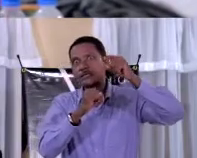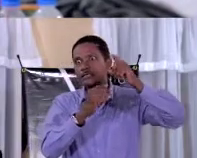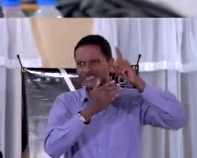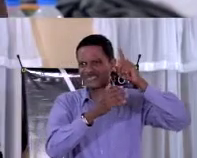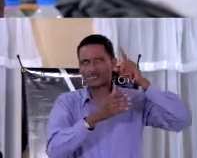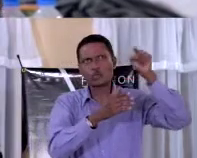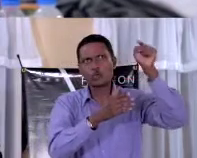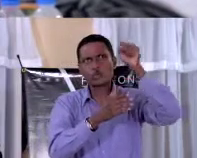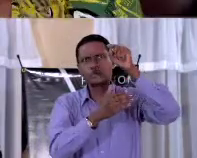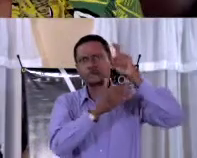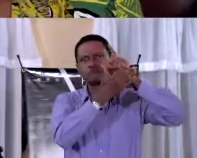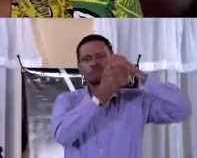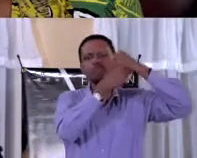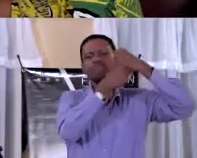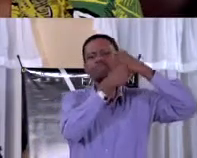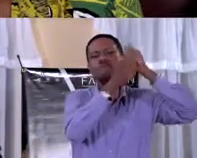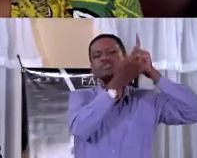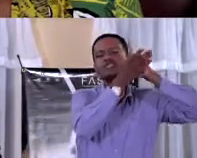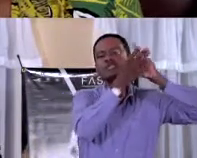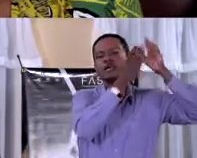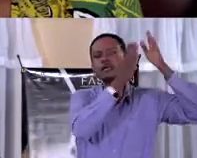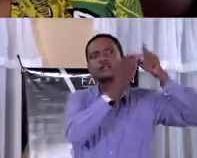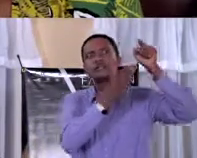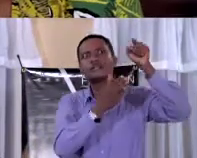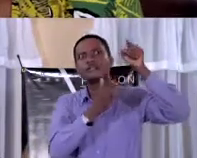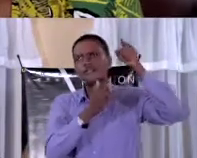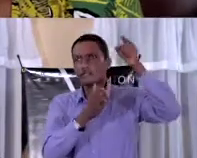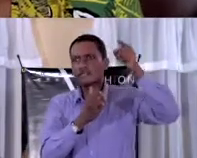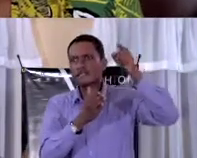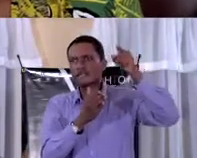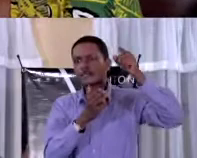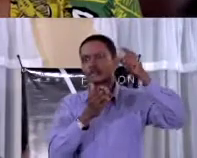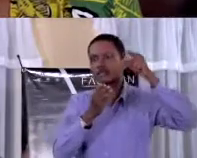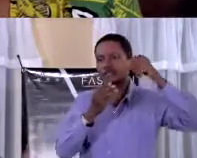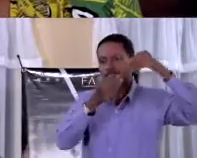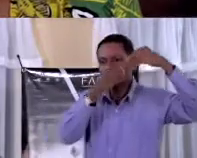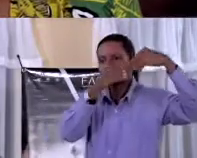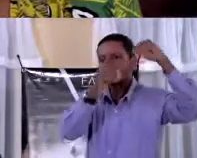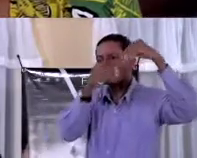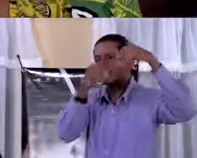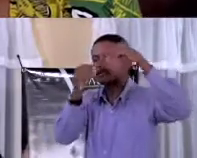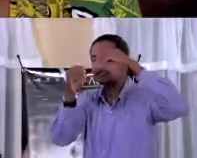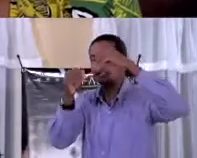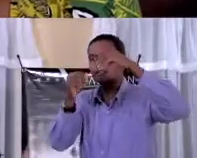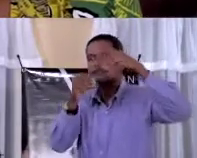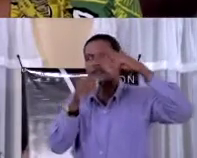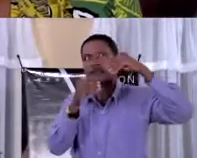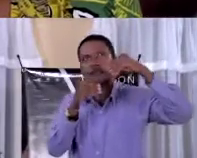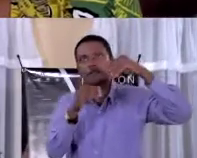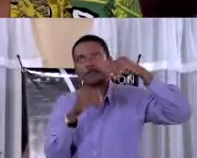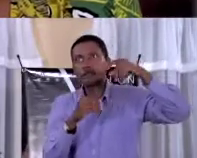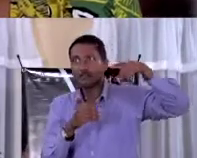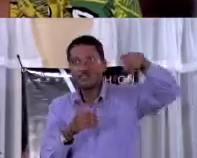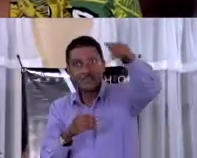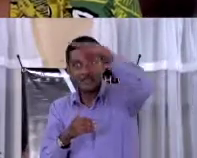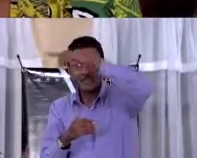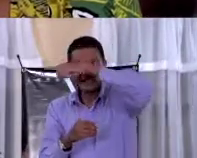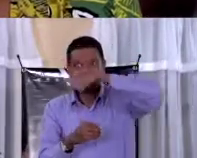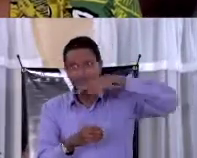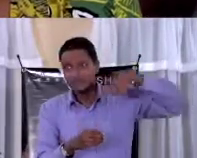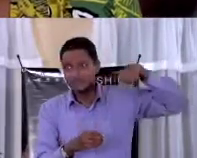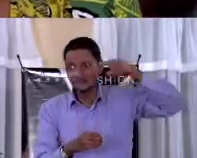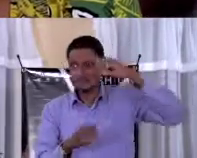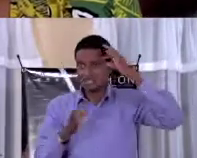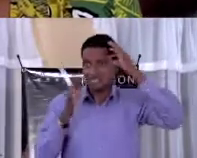international designers decide that, you know what I'm selling for everywhere, I'll sell for here. Or what's going on here is not